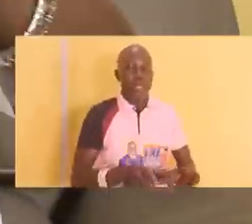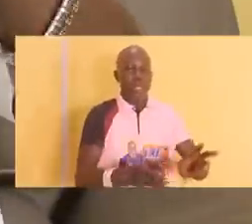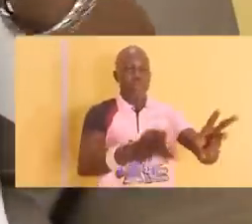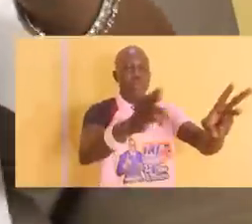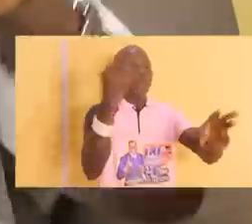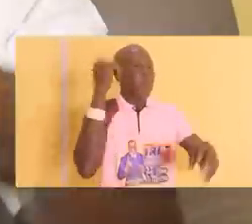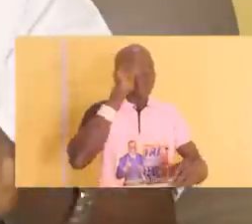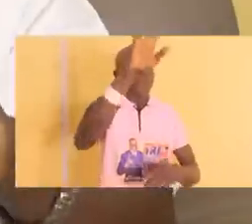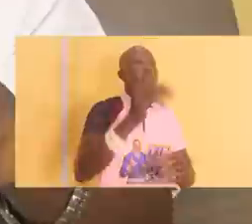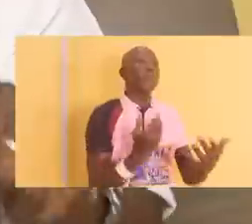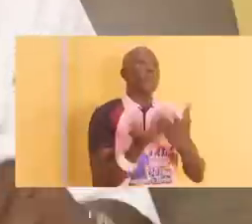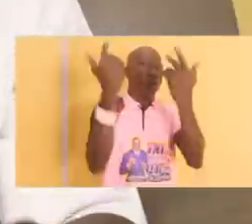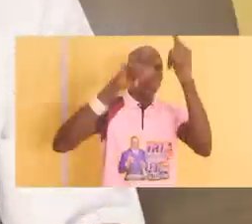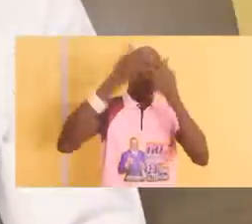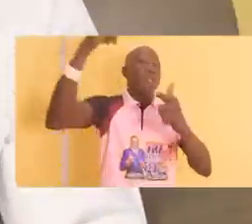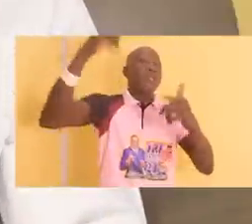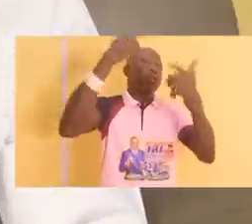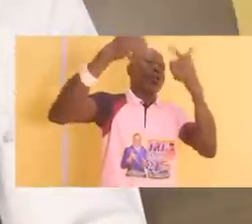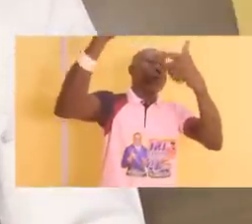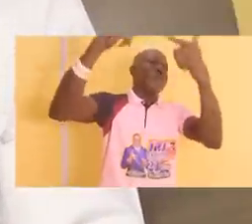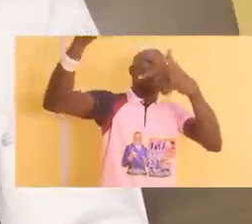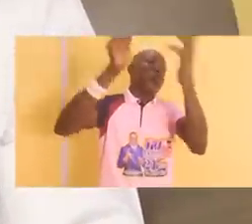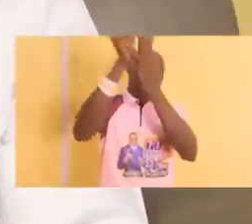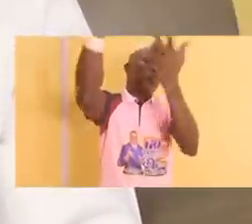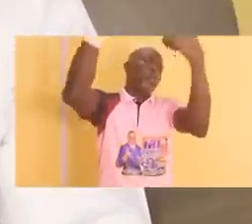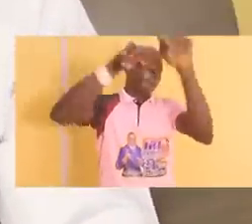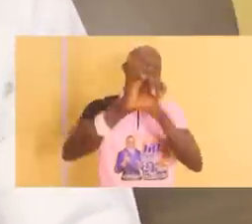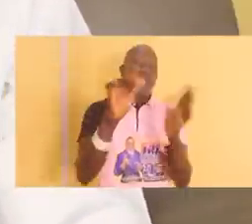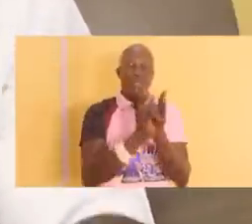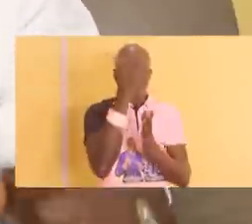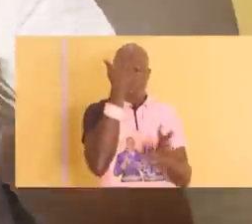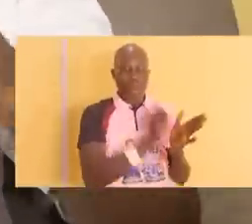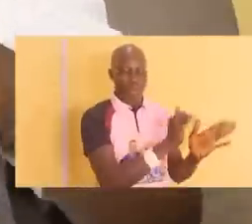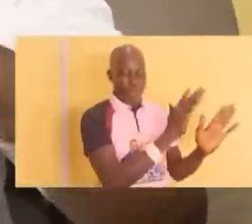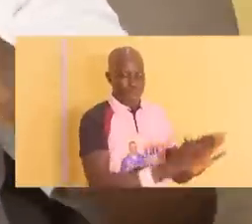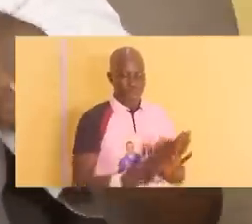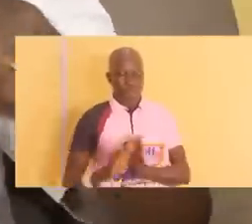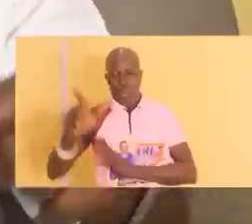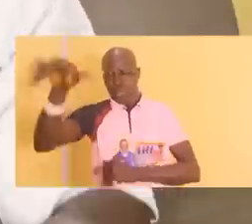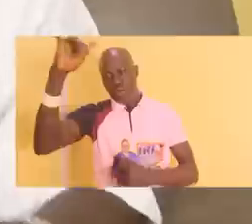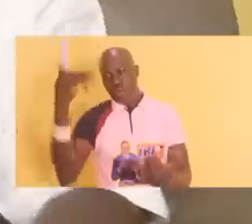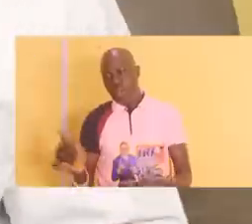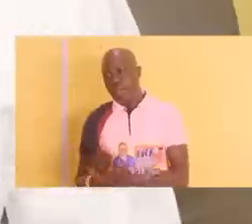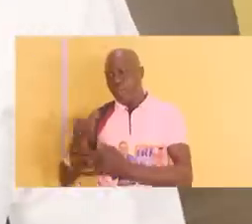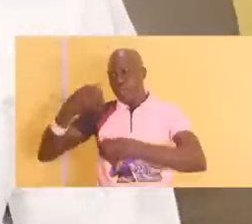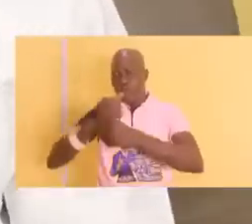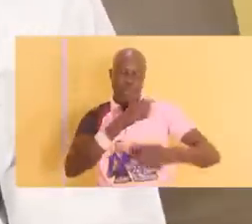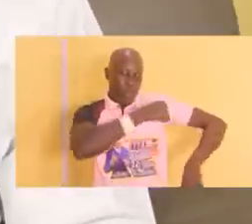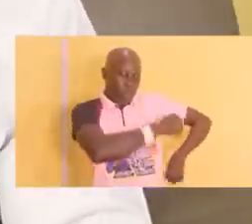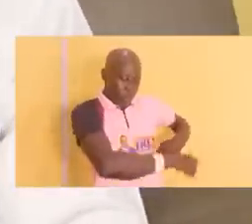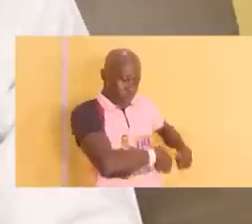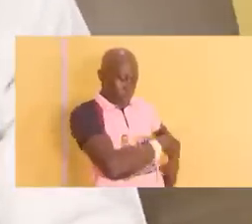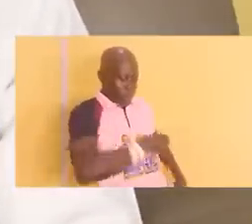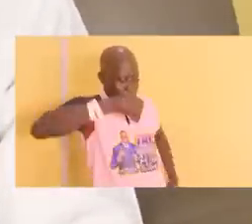way. Your solution for the generation yet unborn. That's where we prepare you now. That will gather